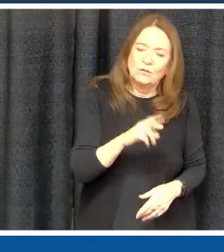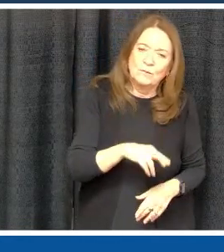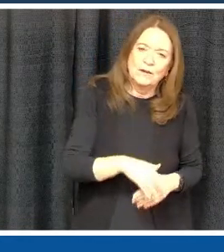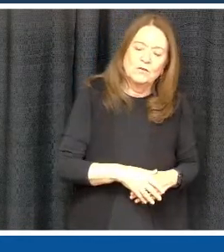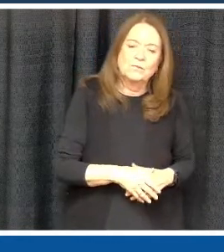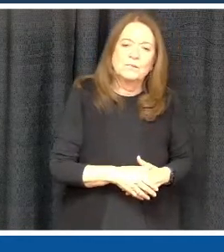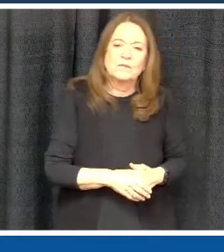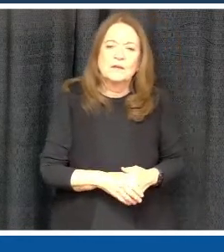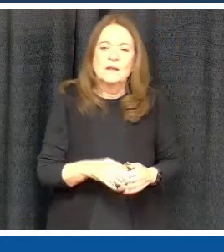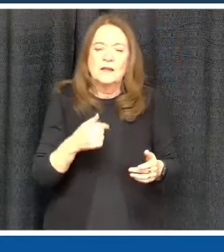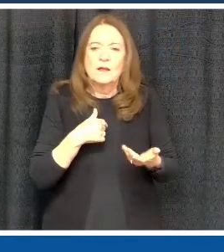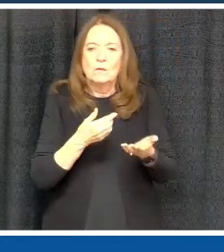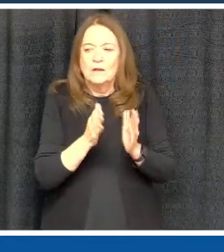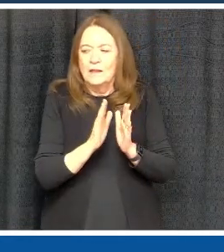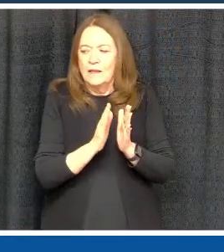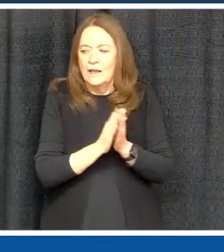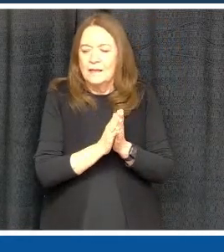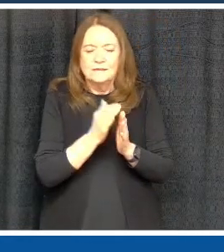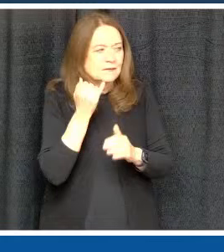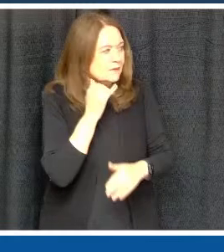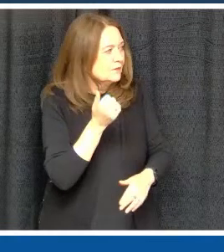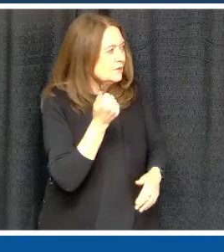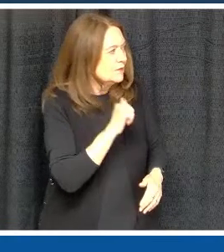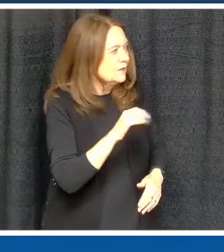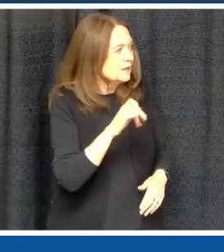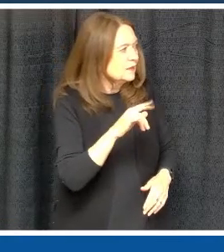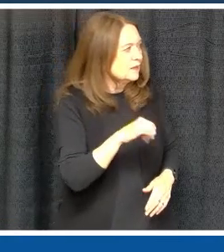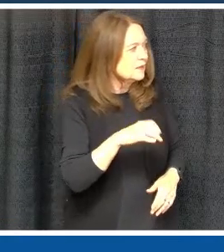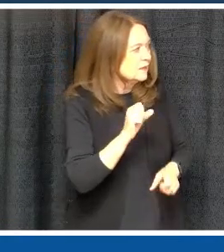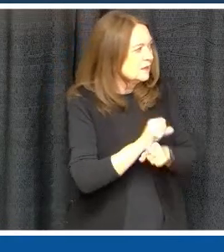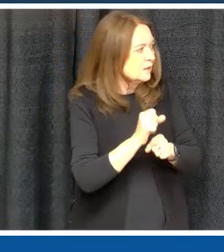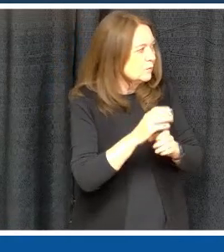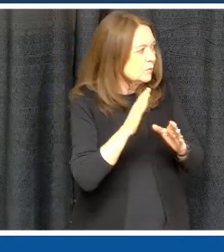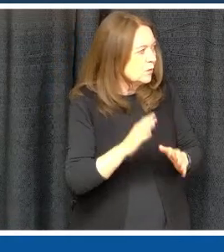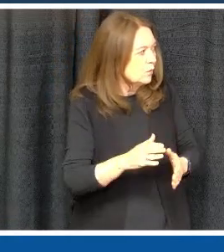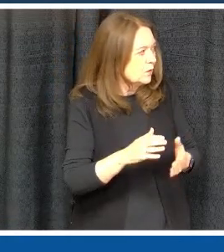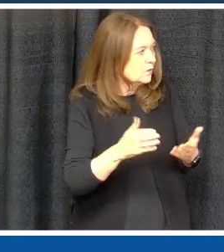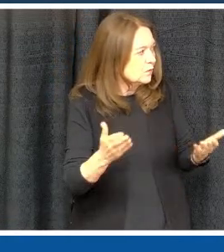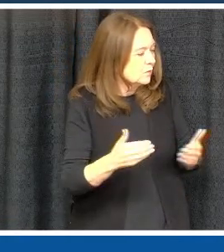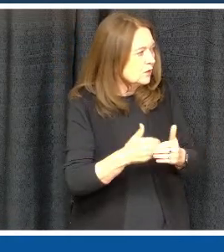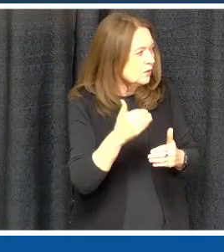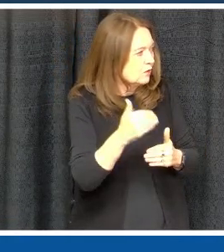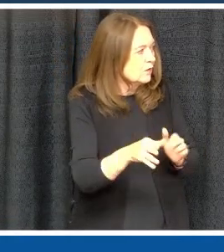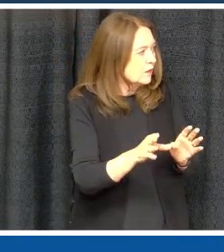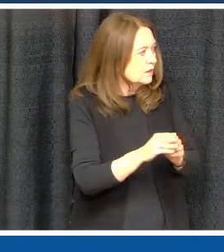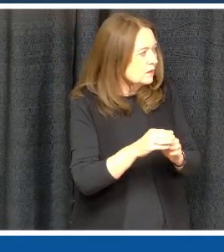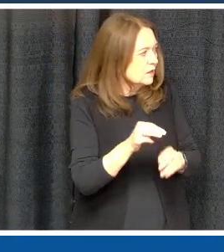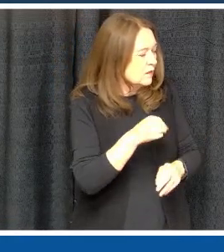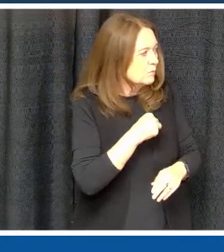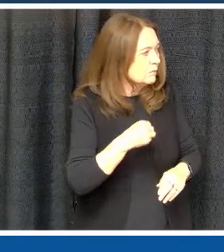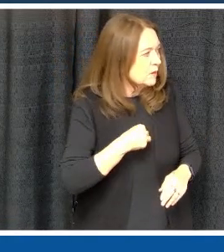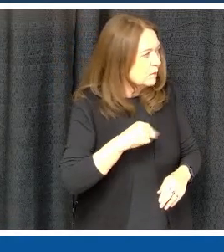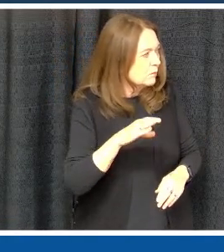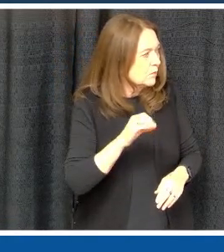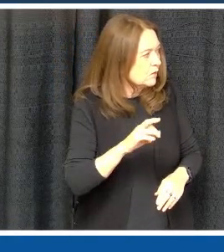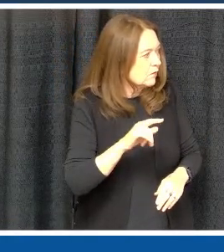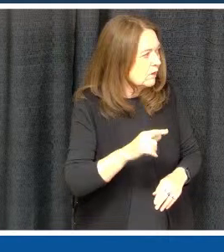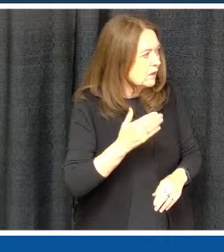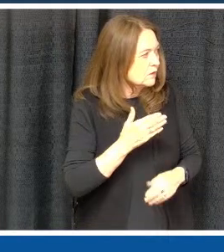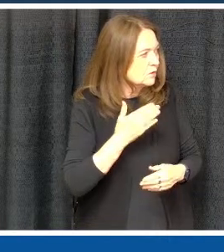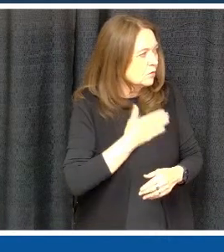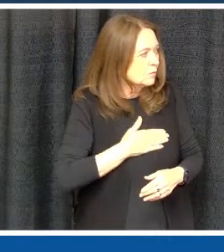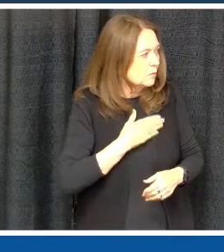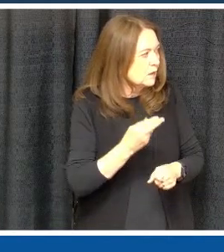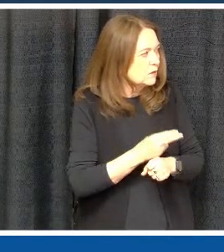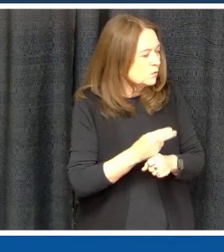would ask any city employees that plan on being at our next voting session and members of the council to please wear purple. As